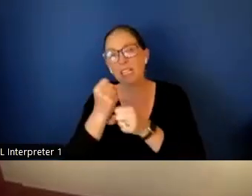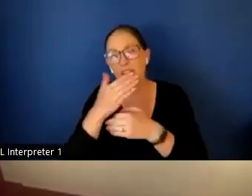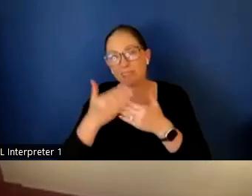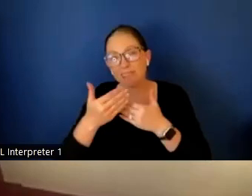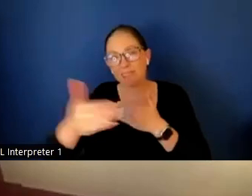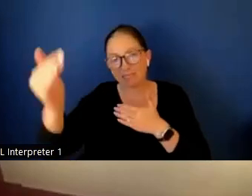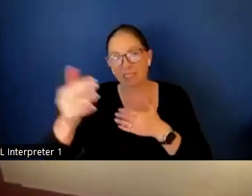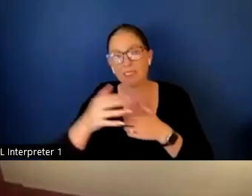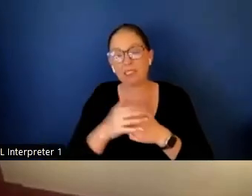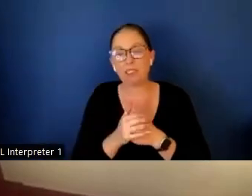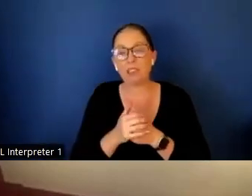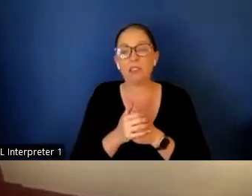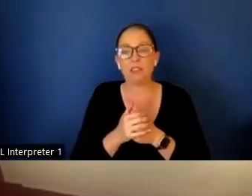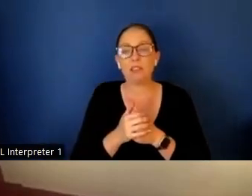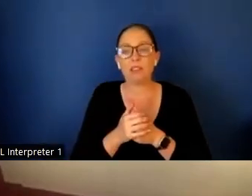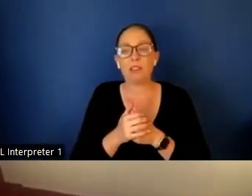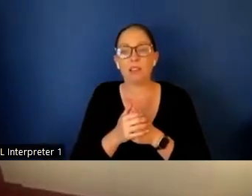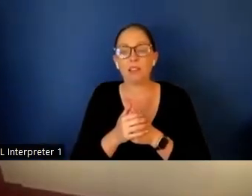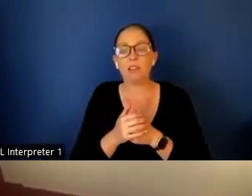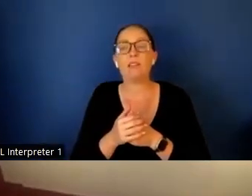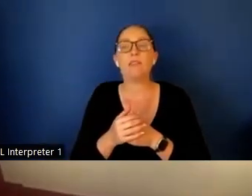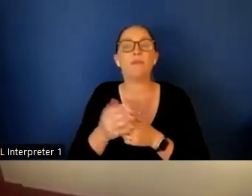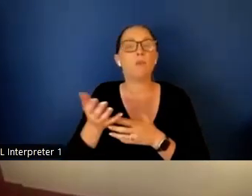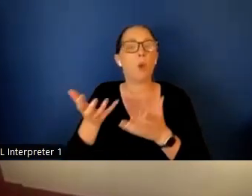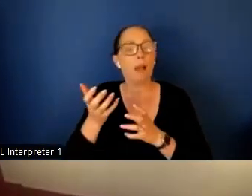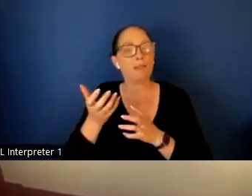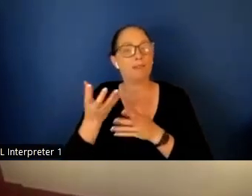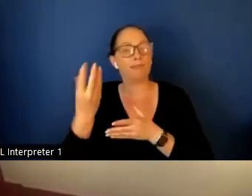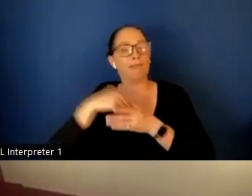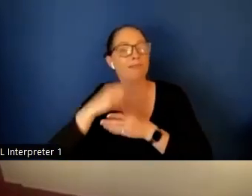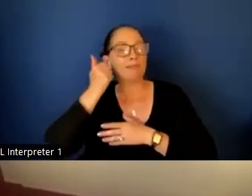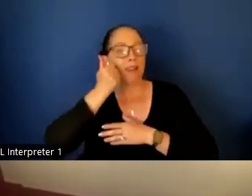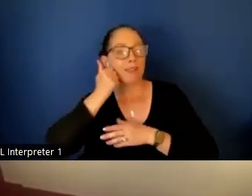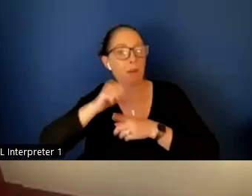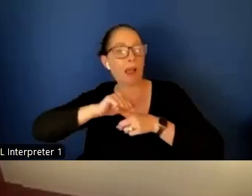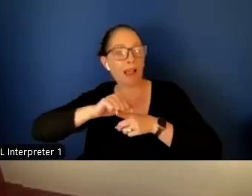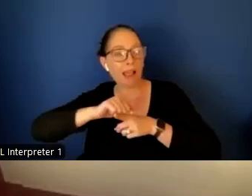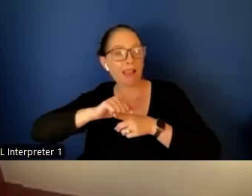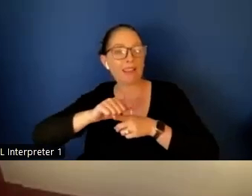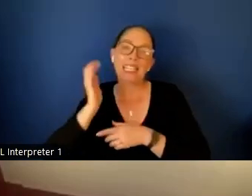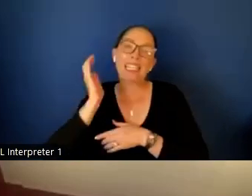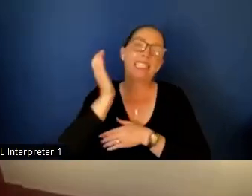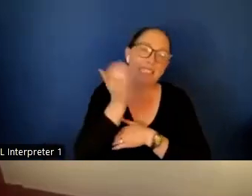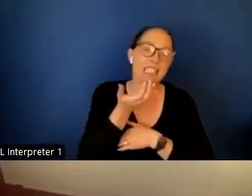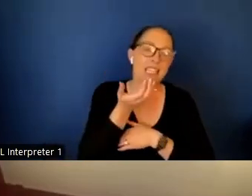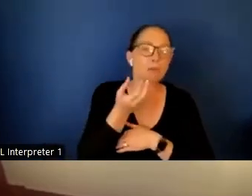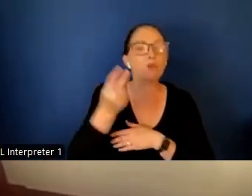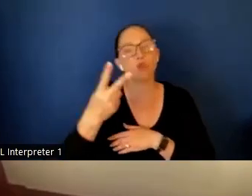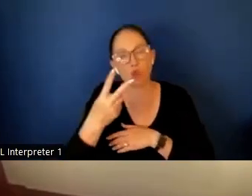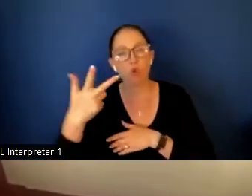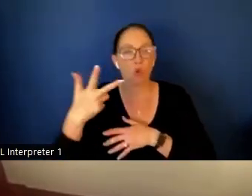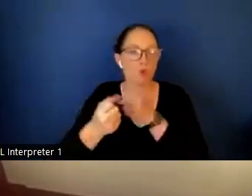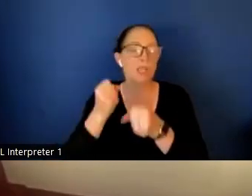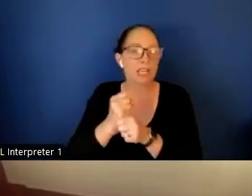your making this a part of your daily practice, so it seems logical for it to run for 2 or 3 years to